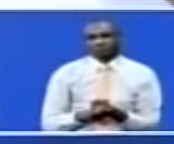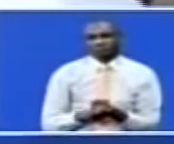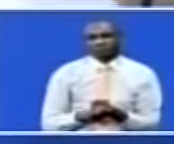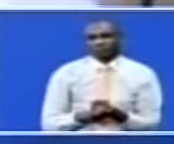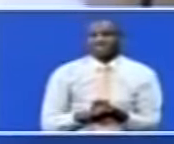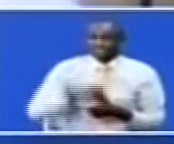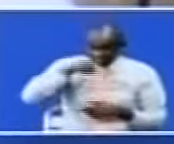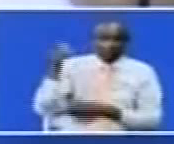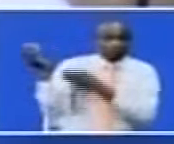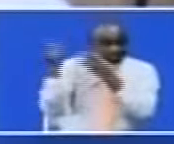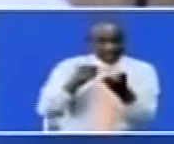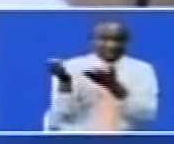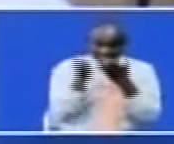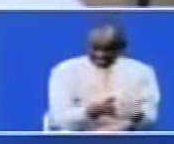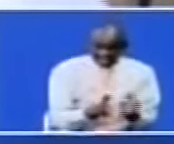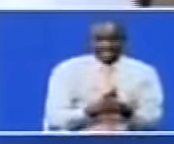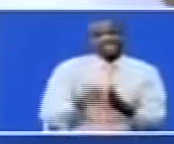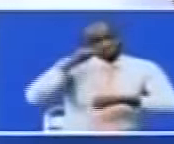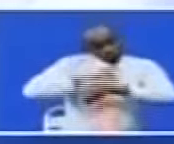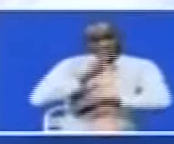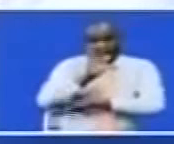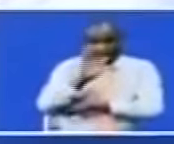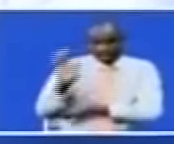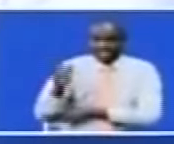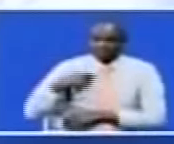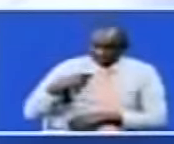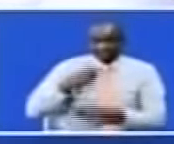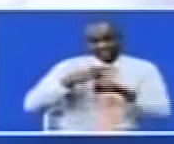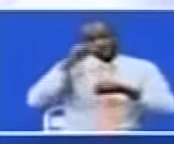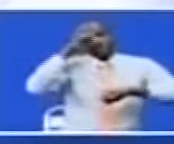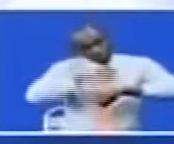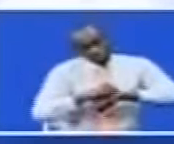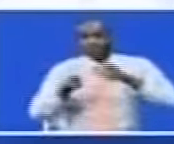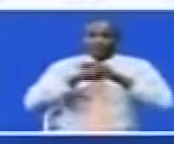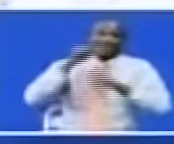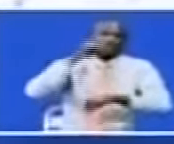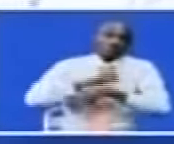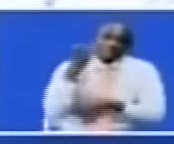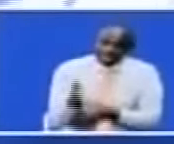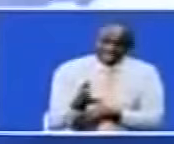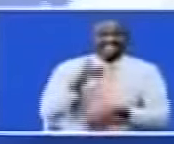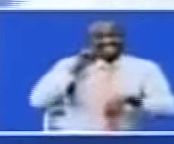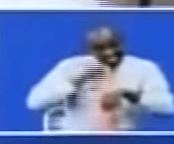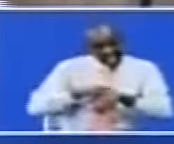Yeye akuje aweke hapa kwenye hizi shule zenu mbili ya secondary na ya primary.